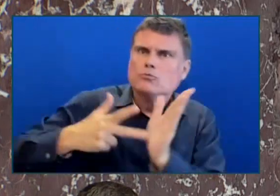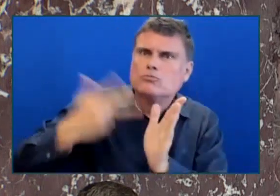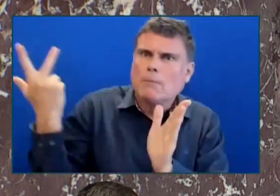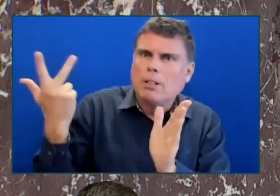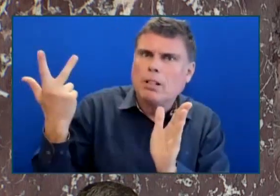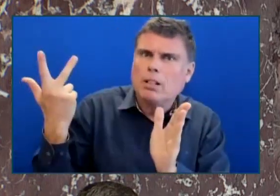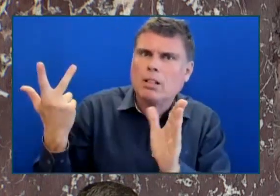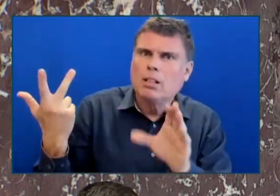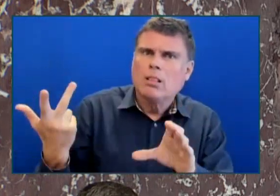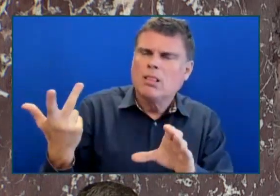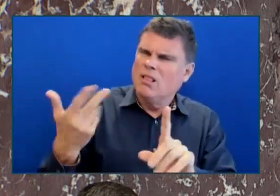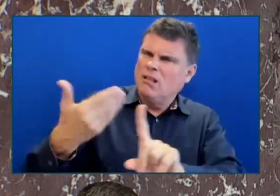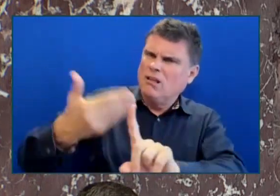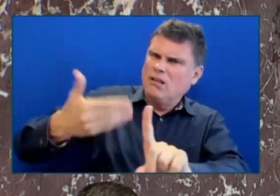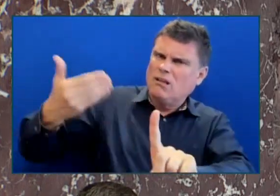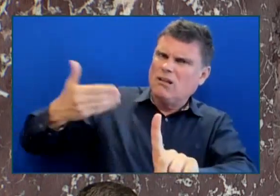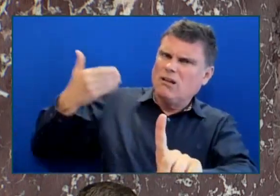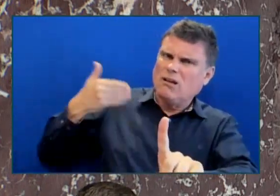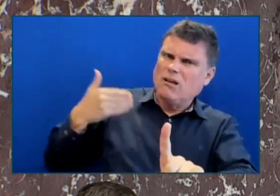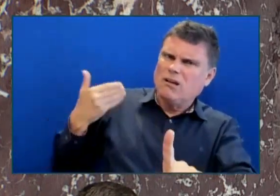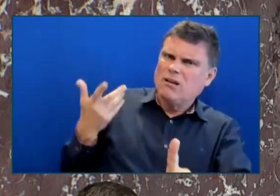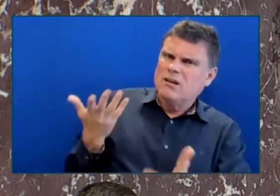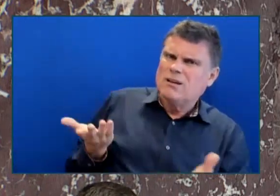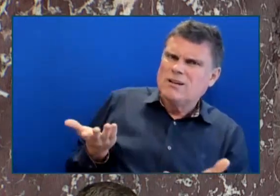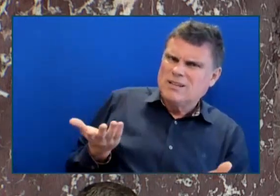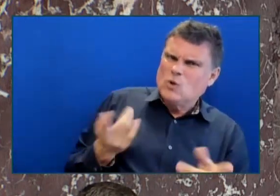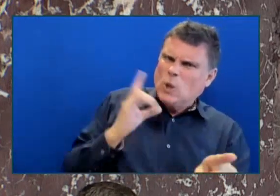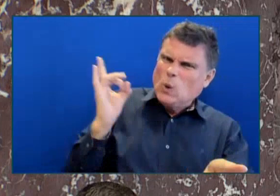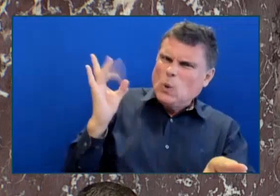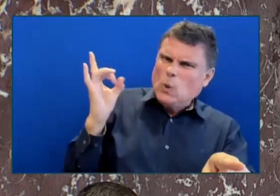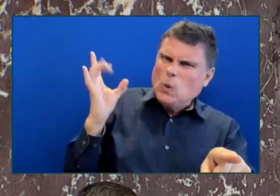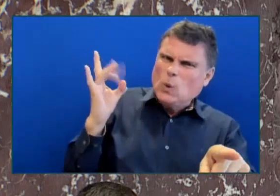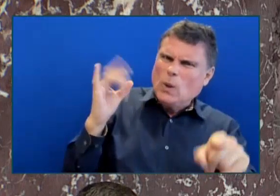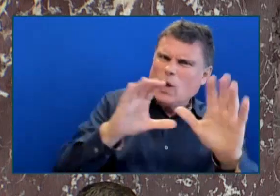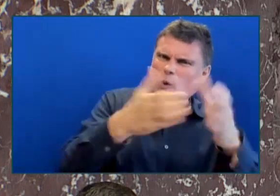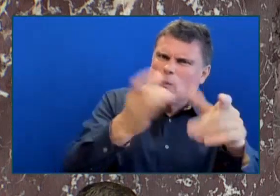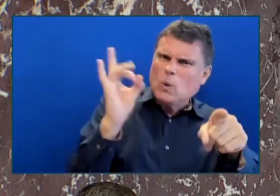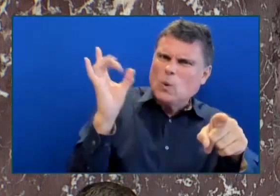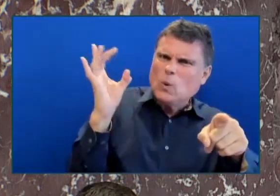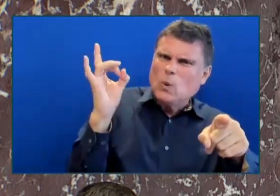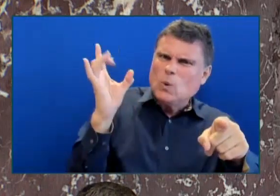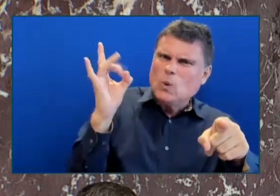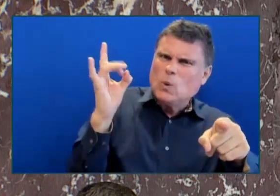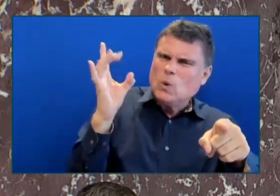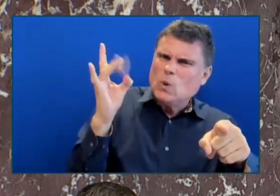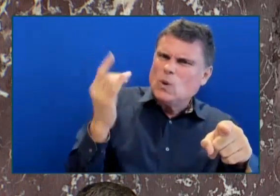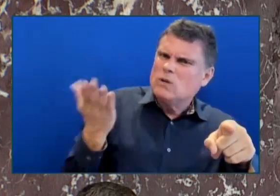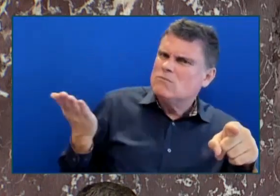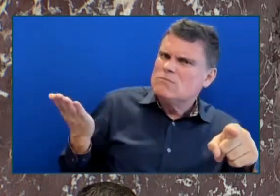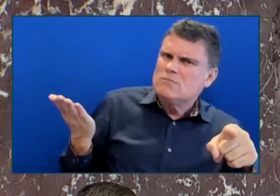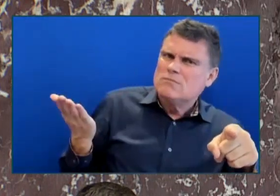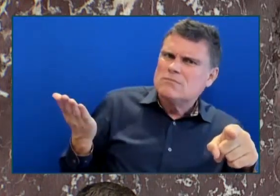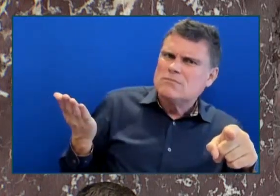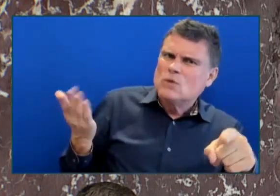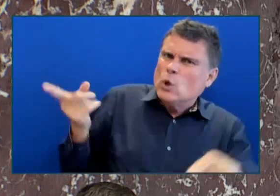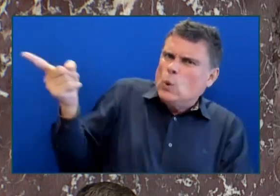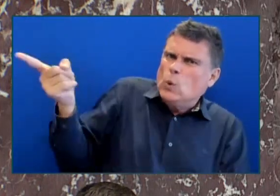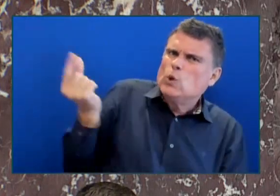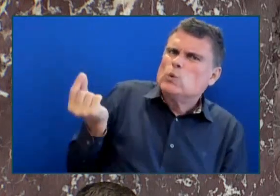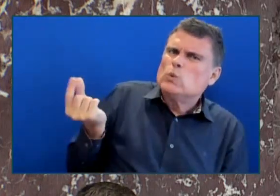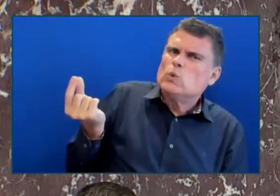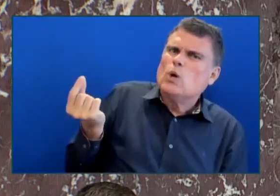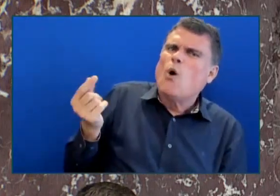also learned that the government will not be scrutinizing the for-profit property management arm of Atira, a central player in the Premier's BC housing